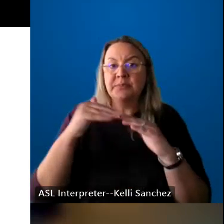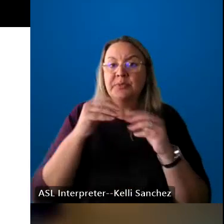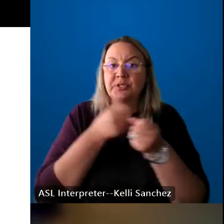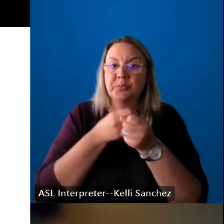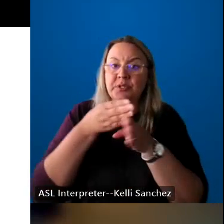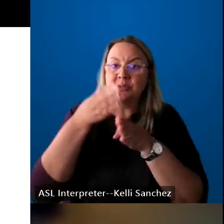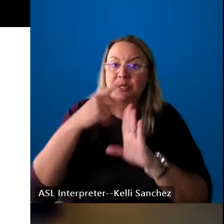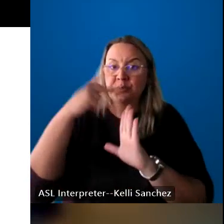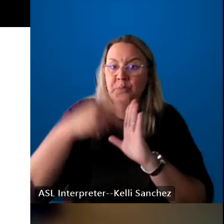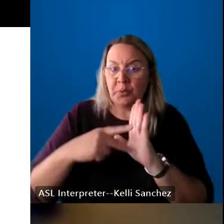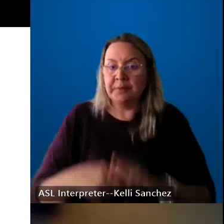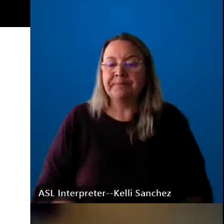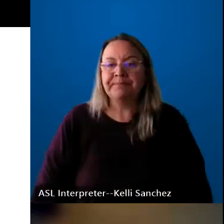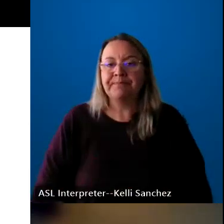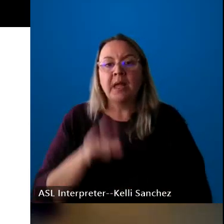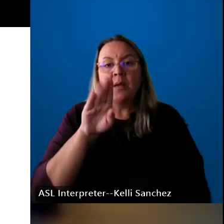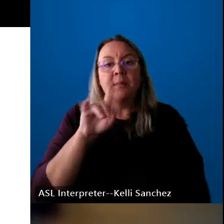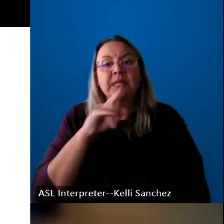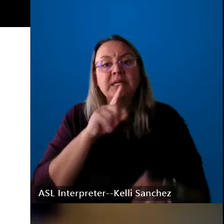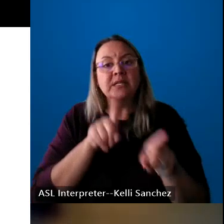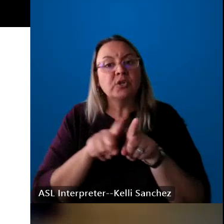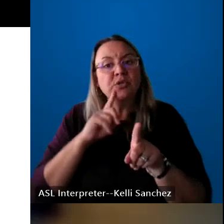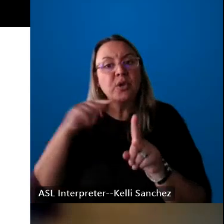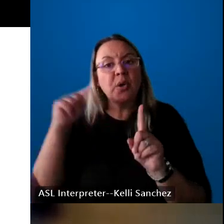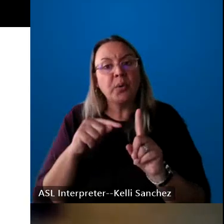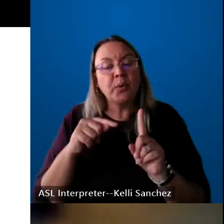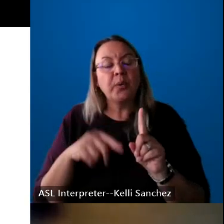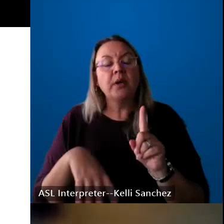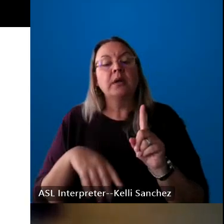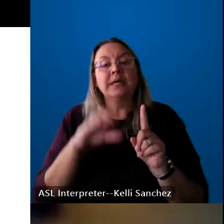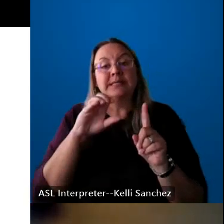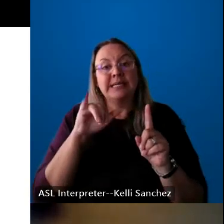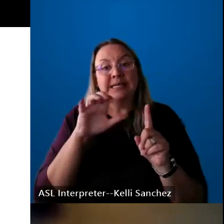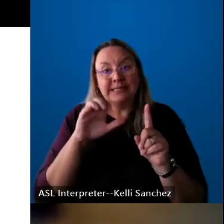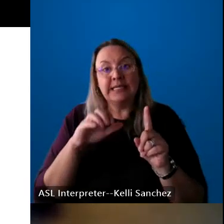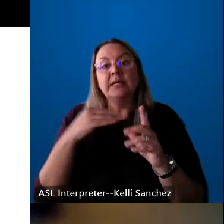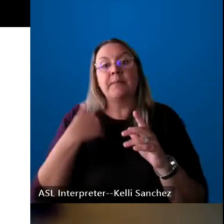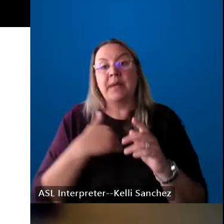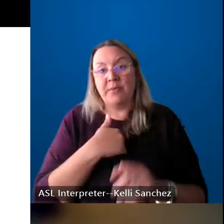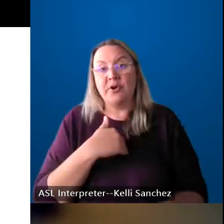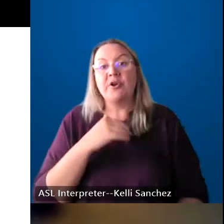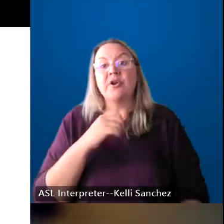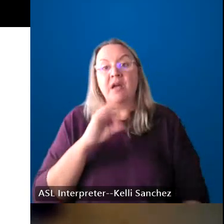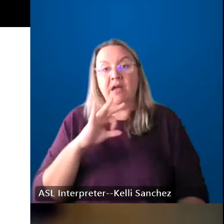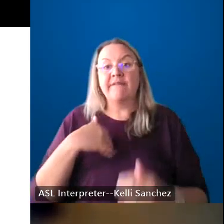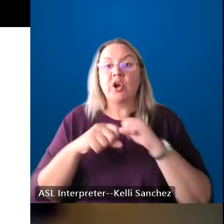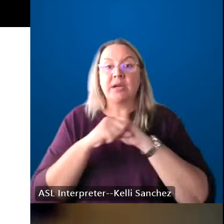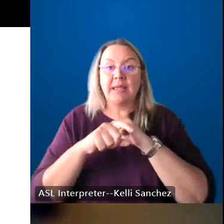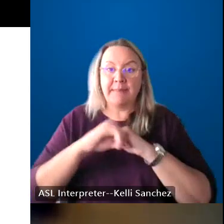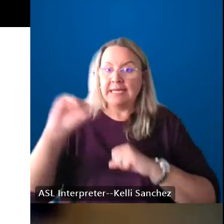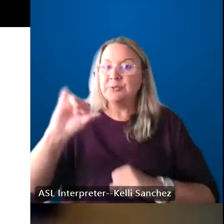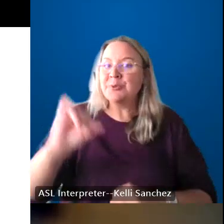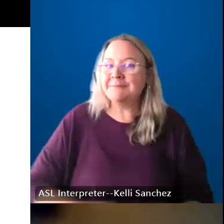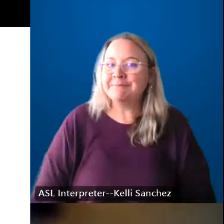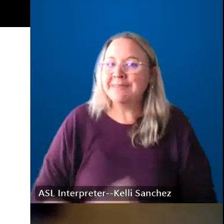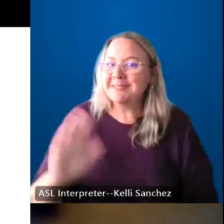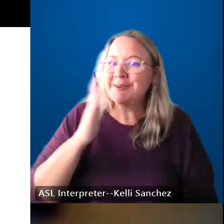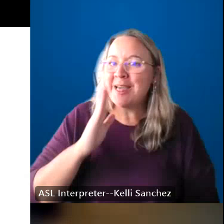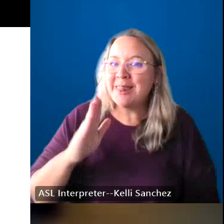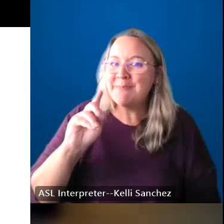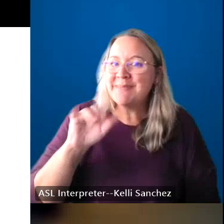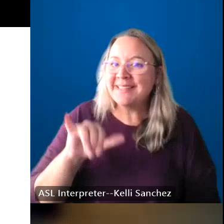specialist program. Billy is also a CIC member of our campaign as well. So hello,